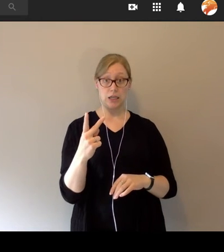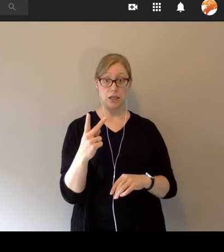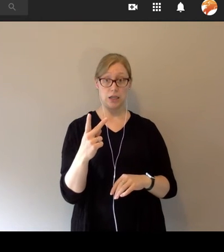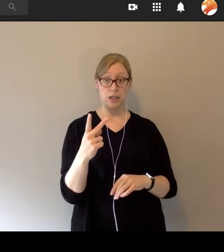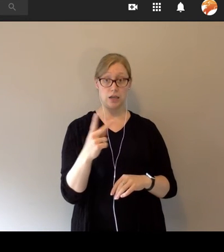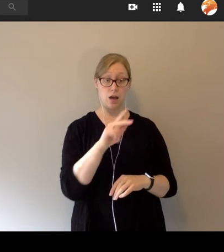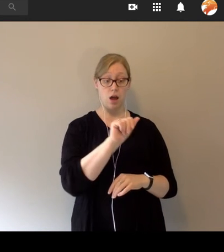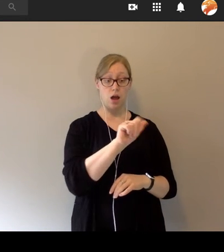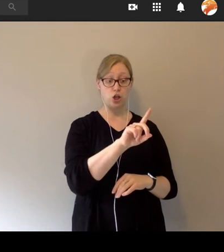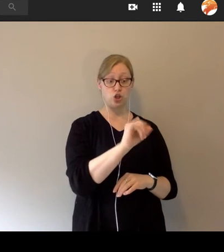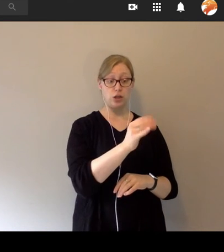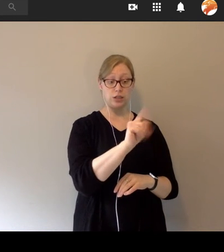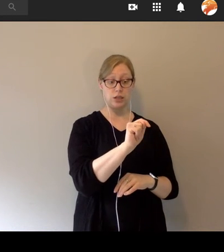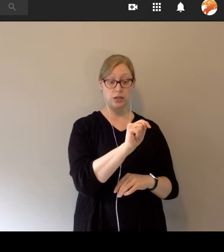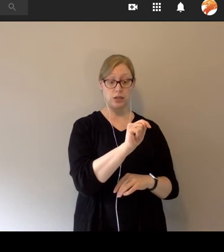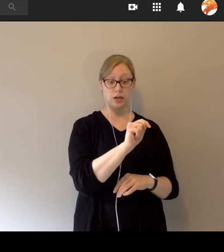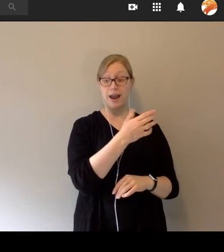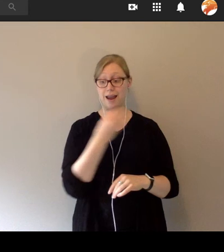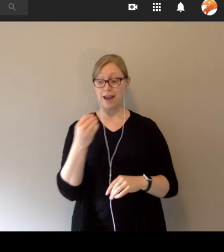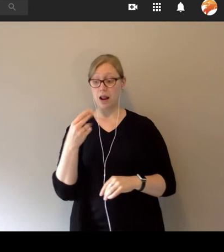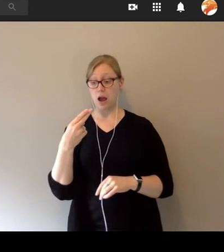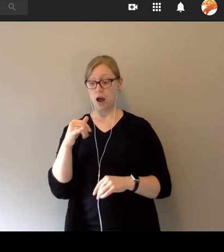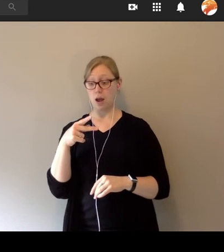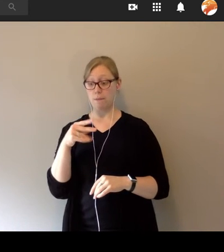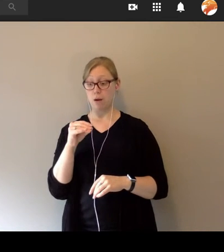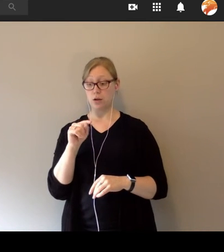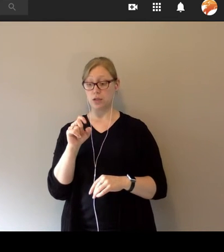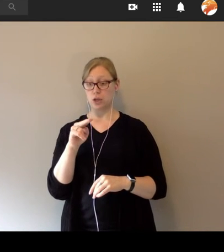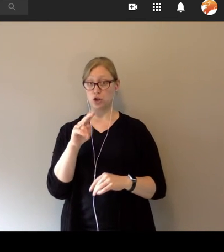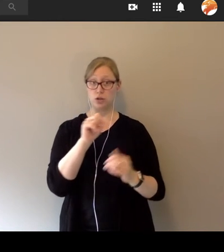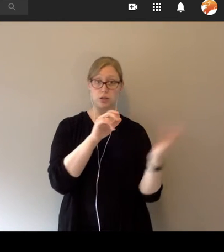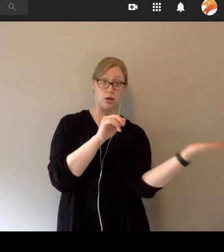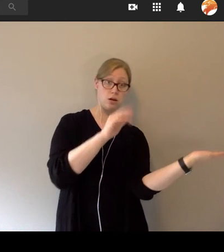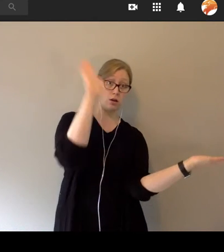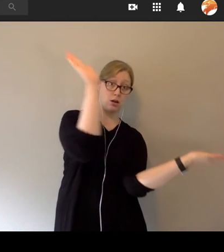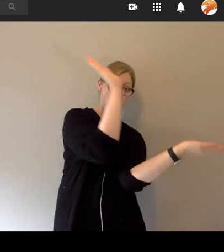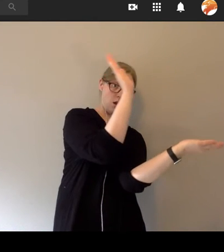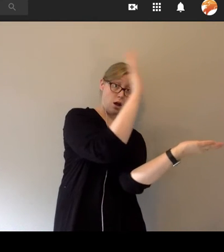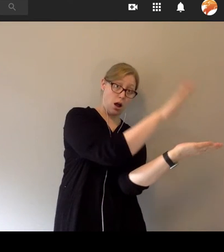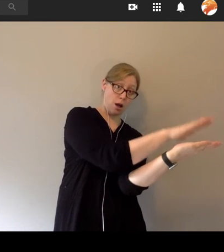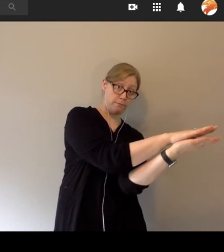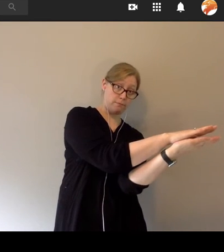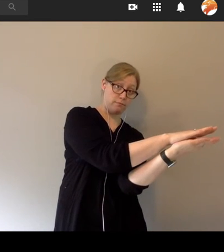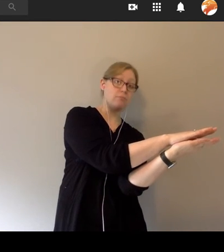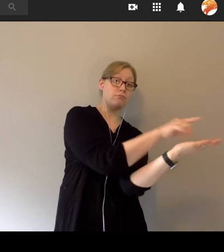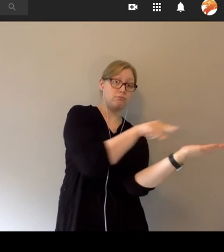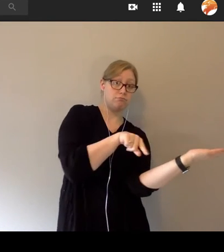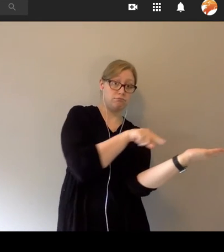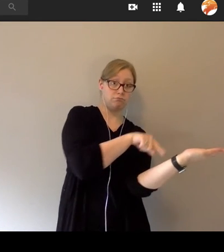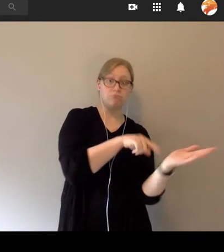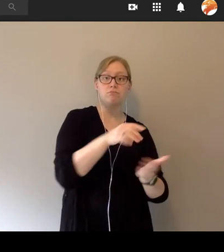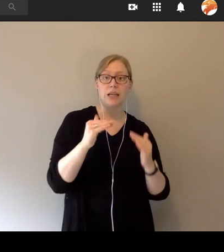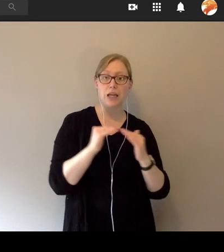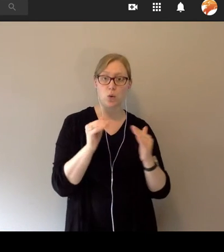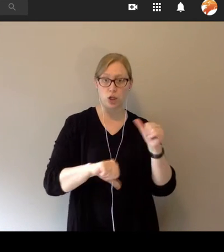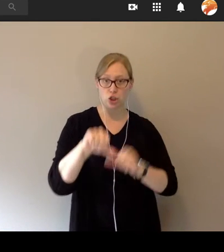and the hypotenuse are equal to each other, and so we know the cosine of a 0-degree angle is equal to